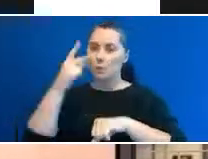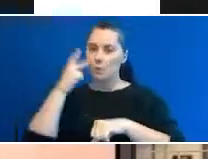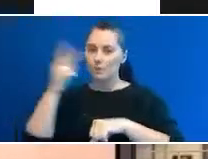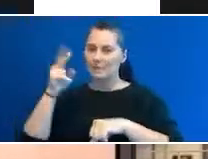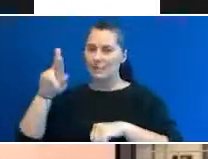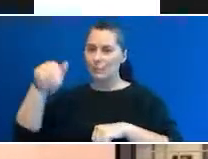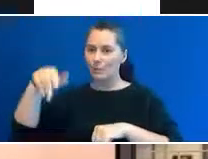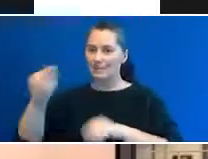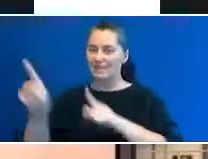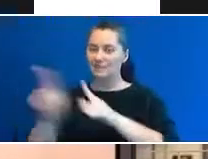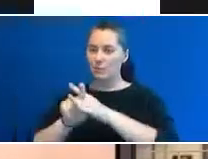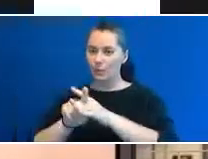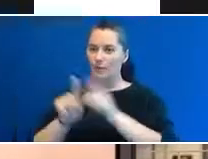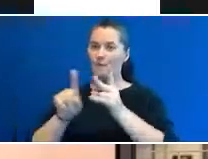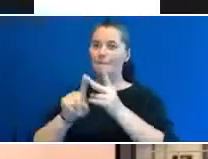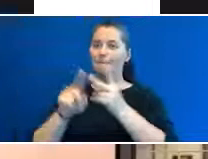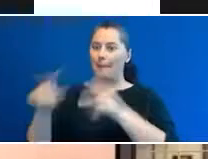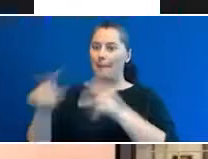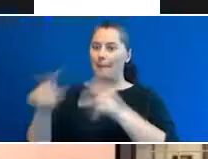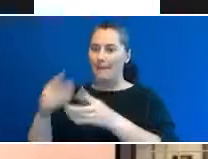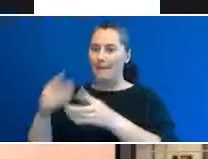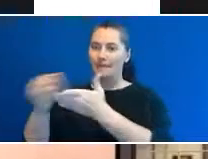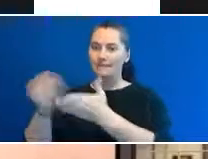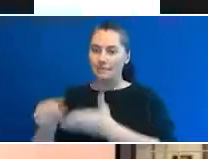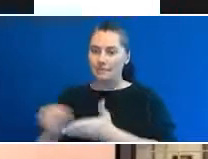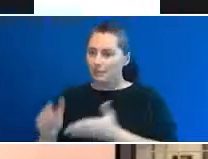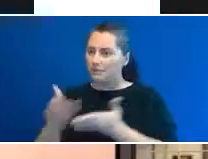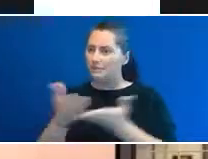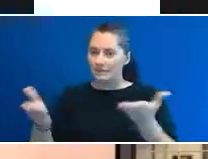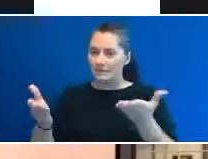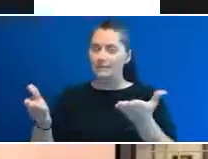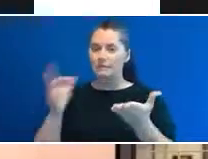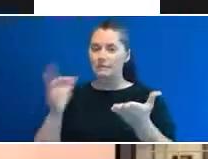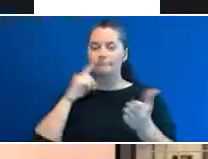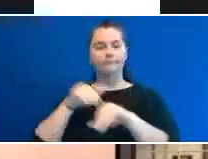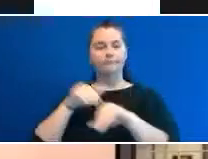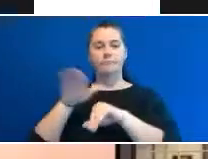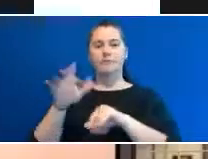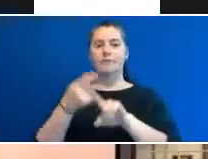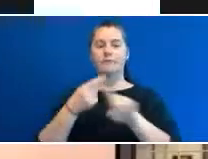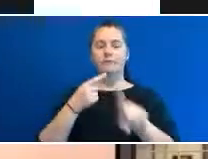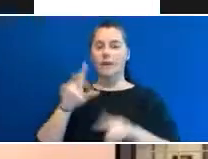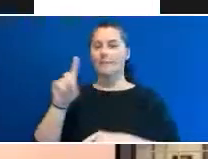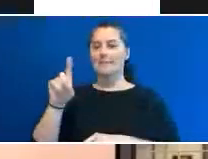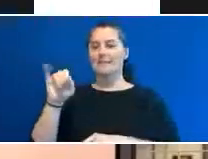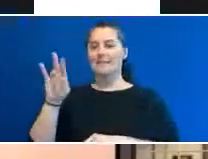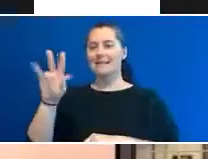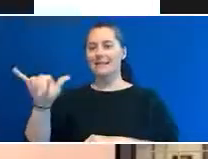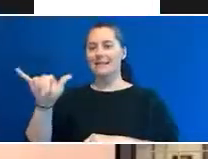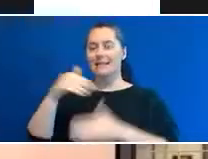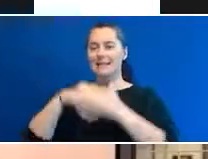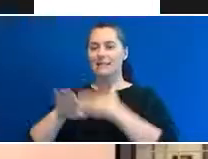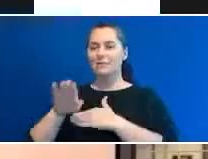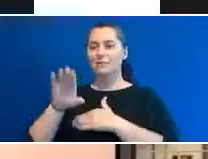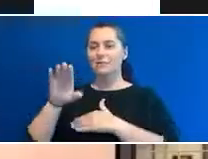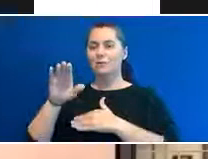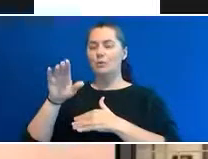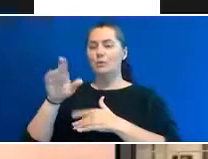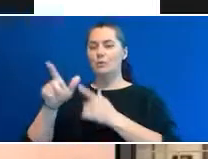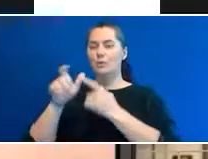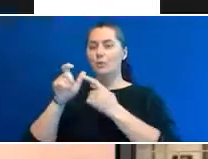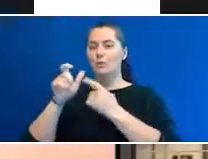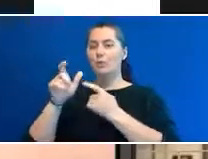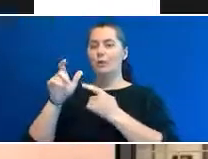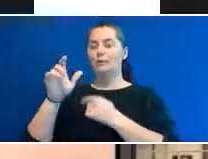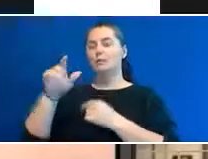the transactions come in, what we can do is we can push it straight from DIVVY into your QuickBooks account. So that's going to help